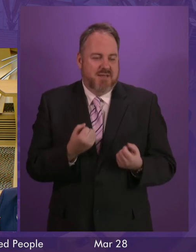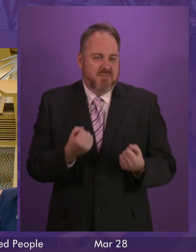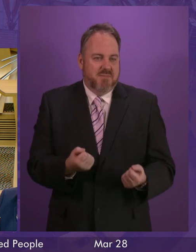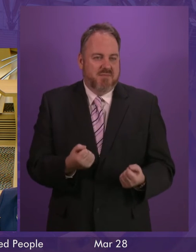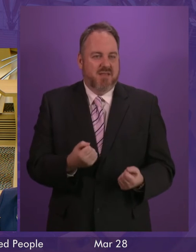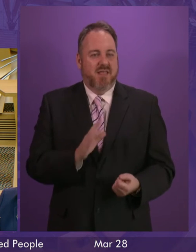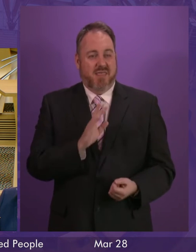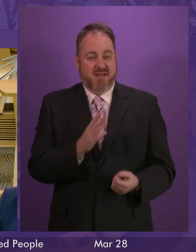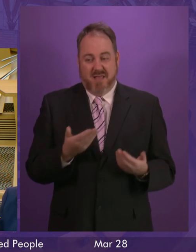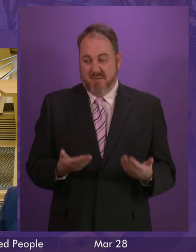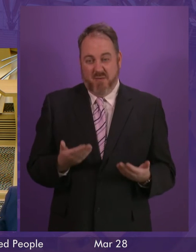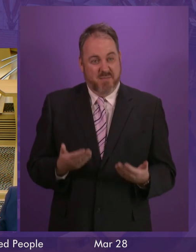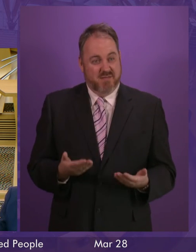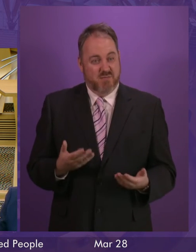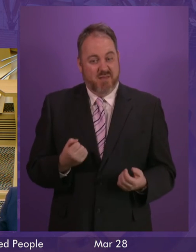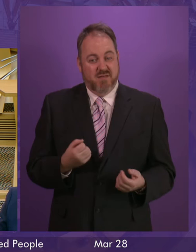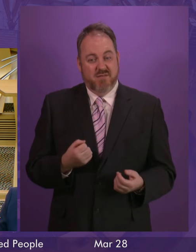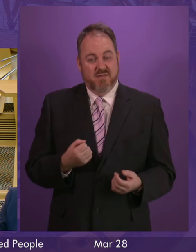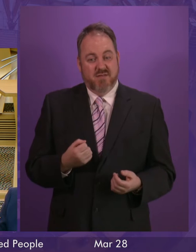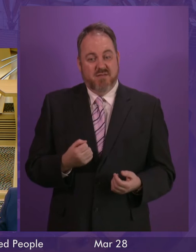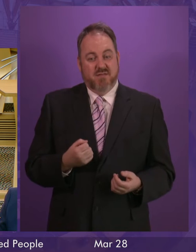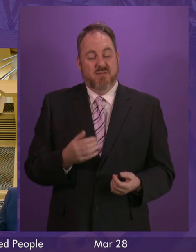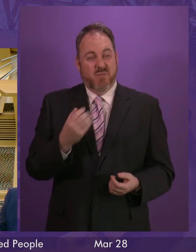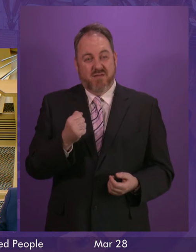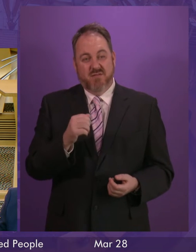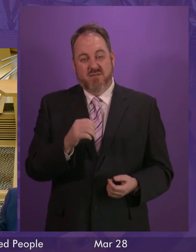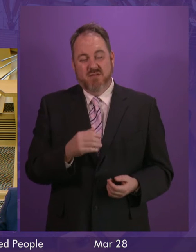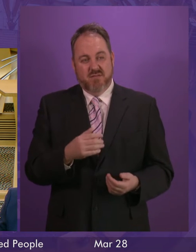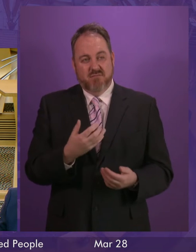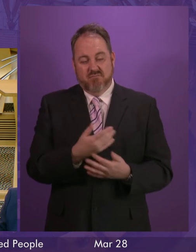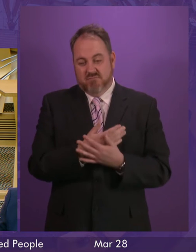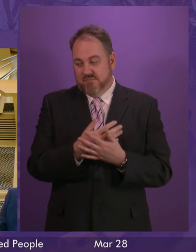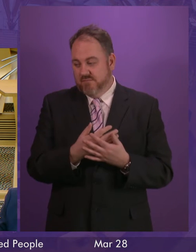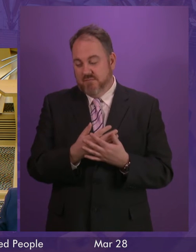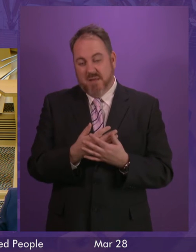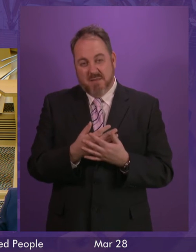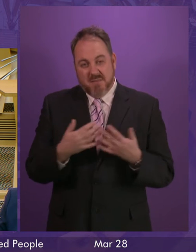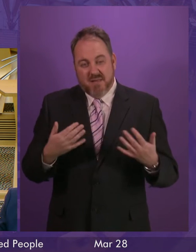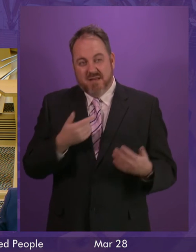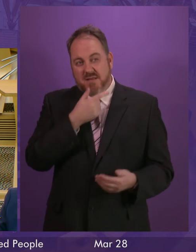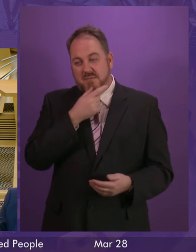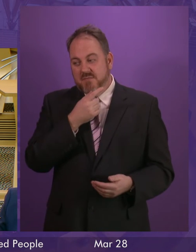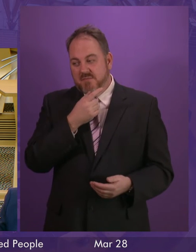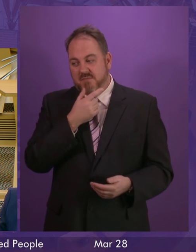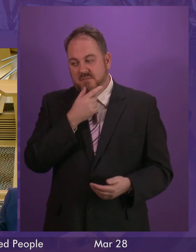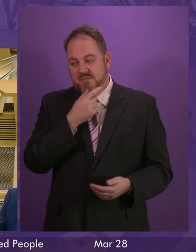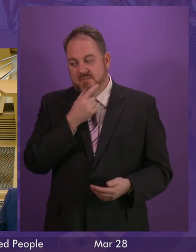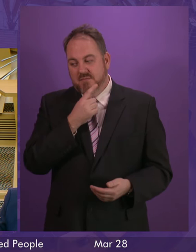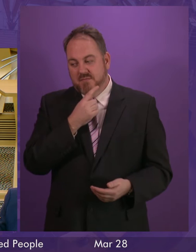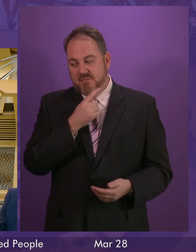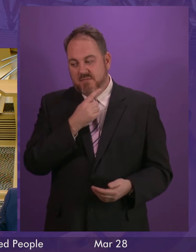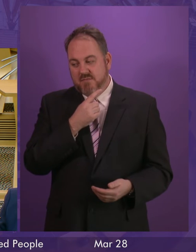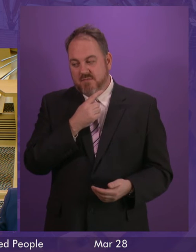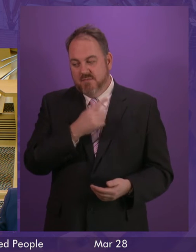estimates at the current rate of progress would see 200 years being the period in time which we would at least half the disability employment gap. We are